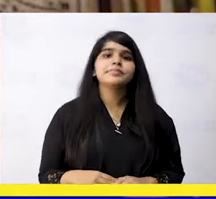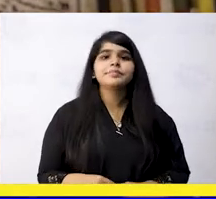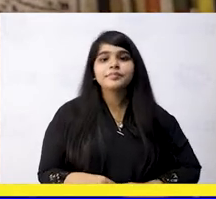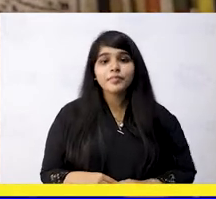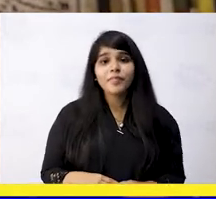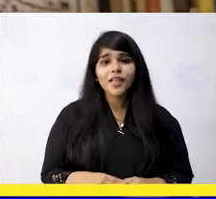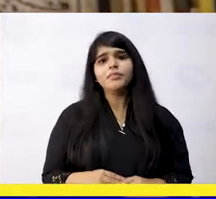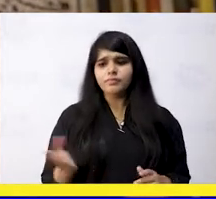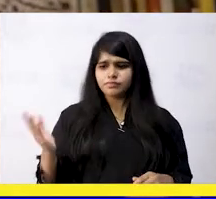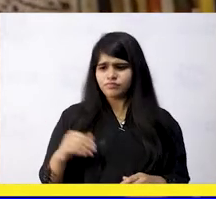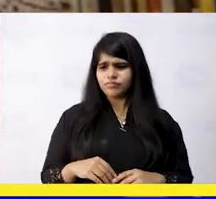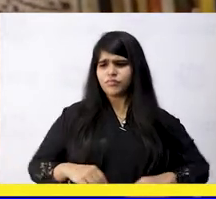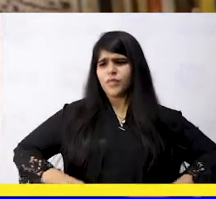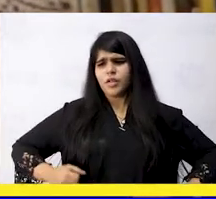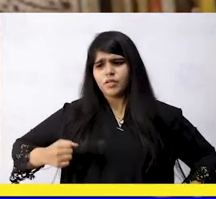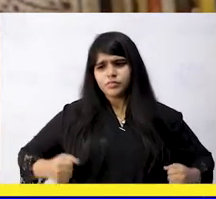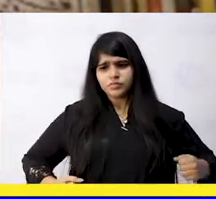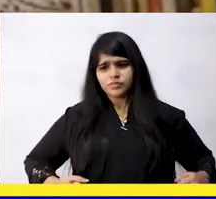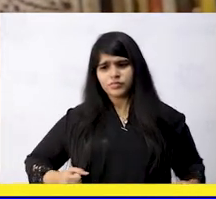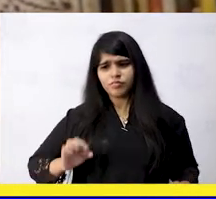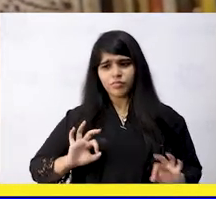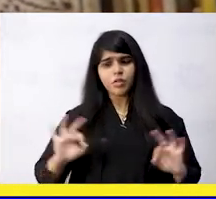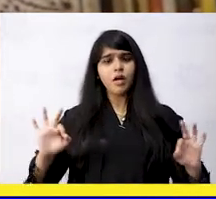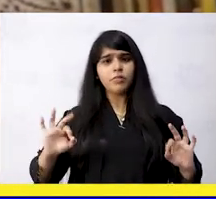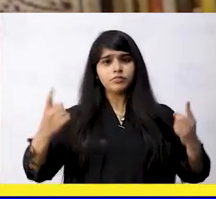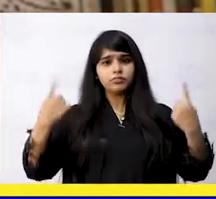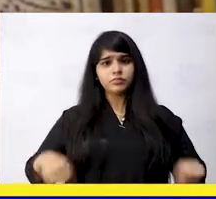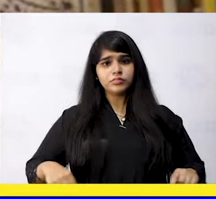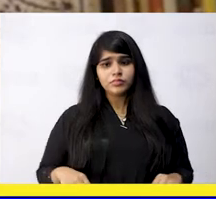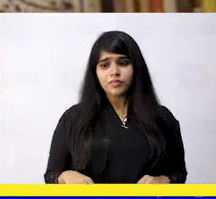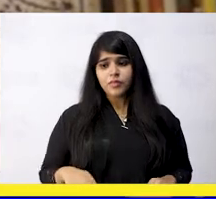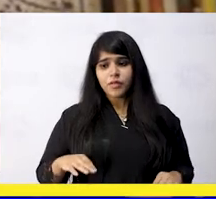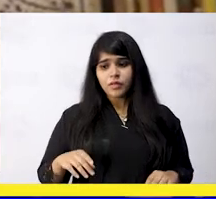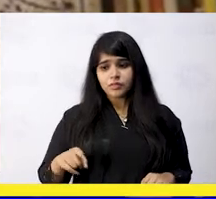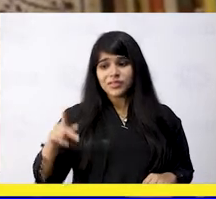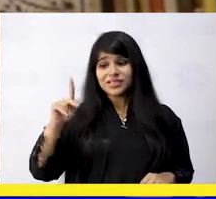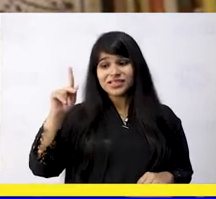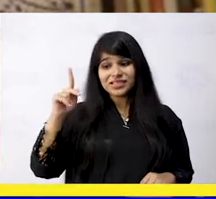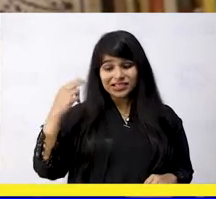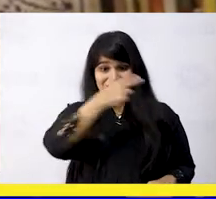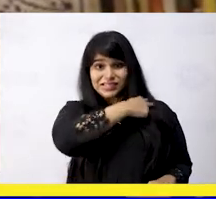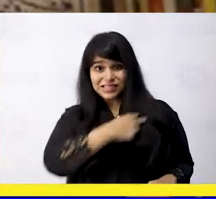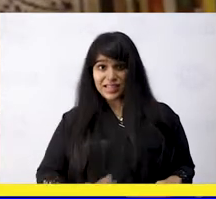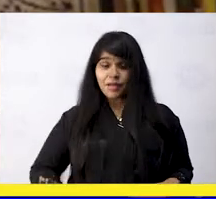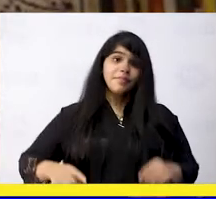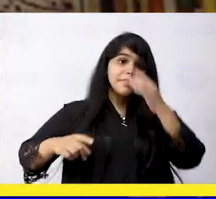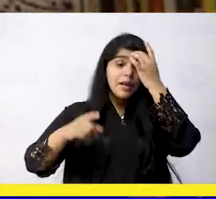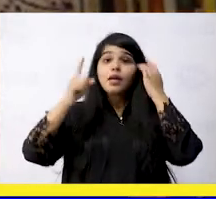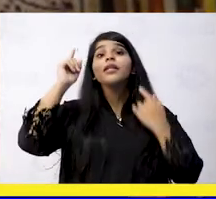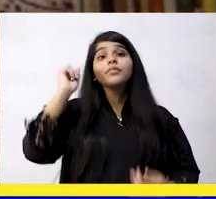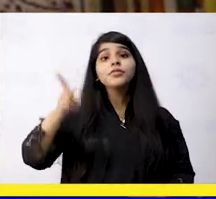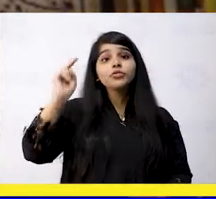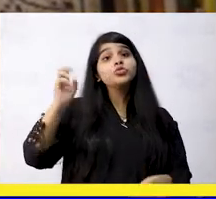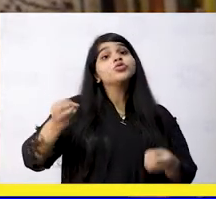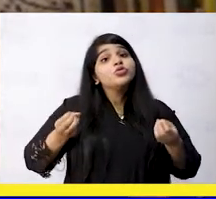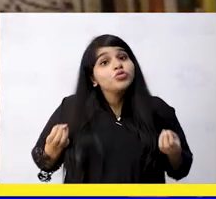forest. A race line was set, and Mr. Zebra was going to count.